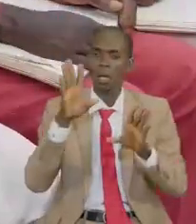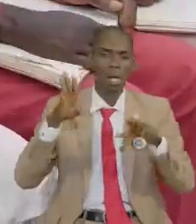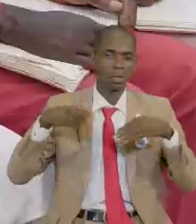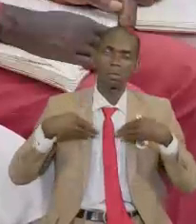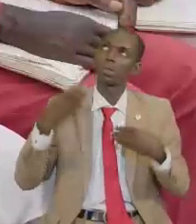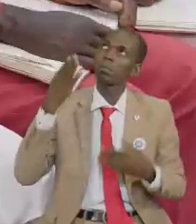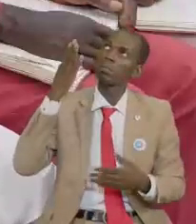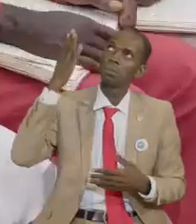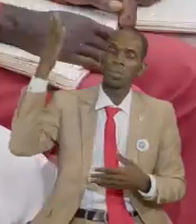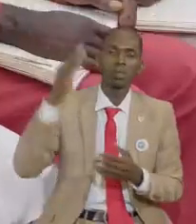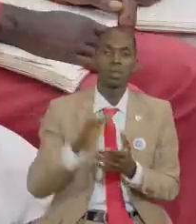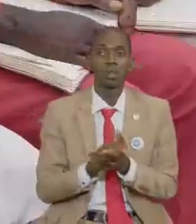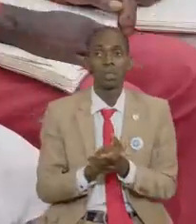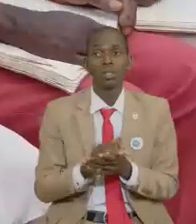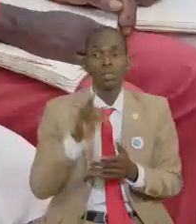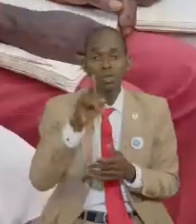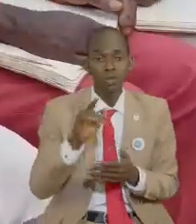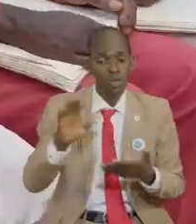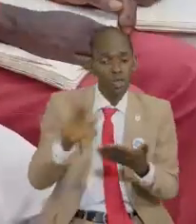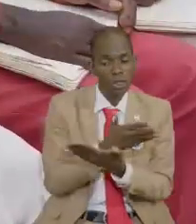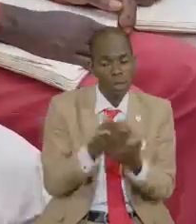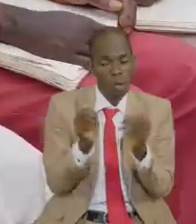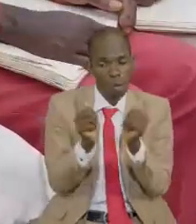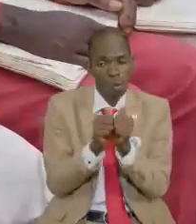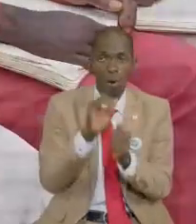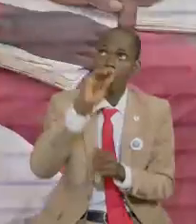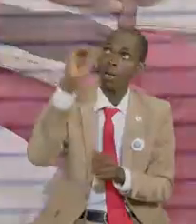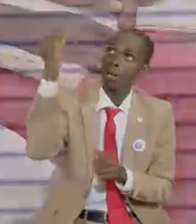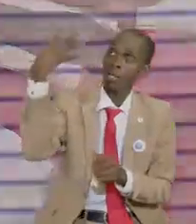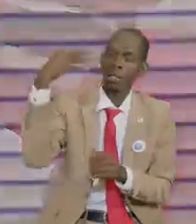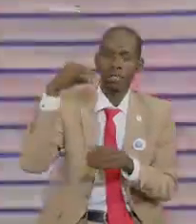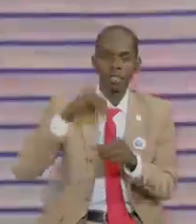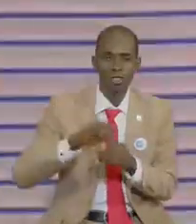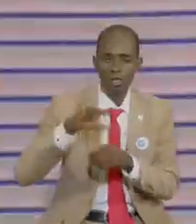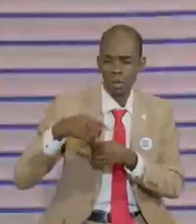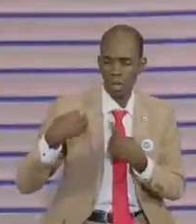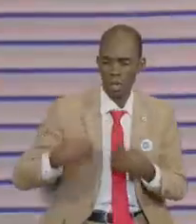You sing with grace in your heart unto the Lord.